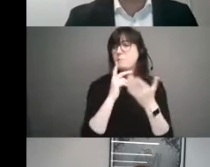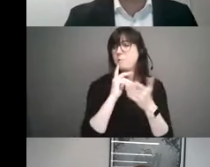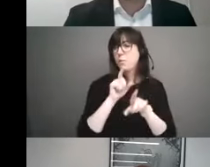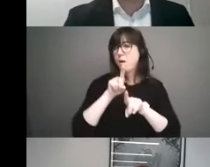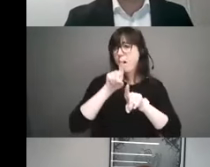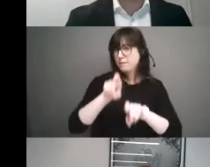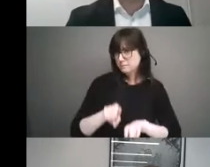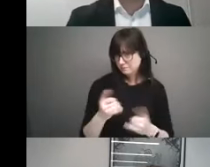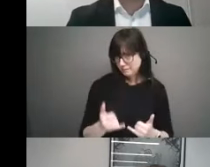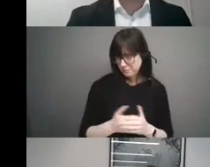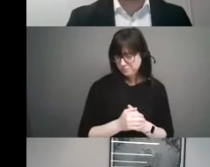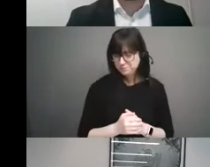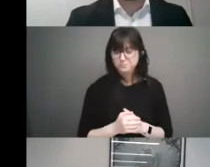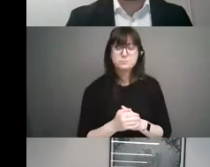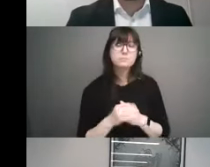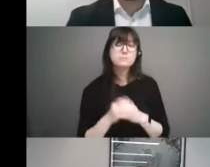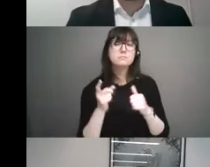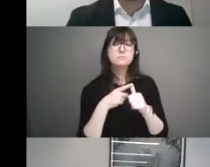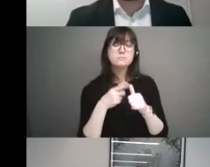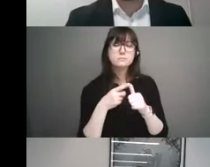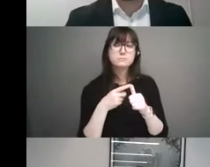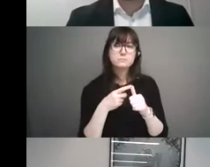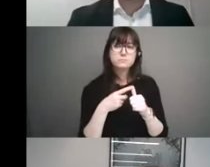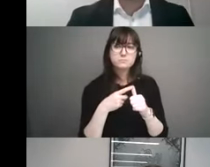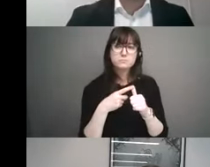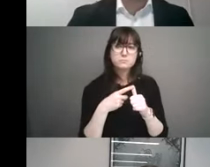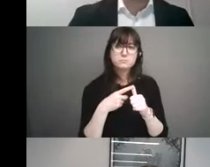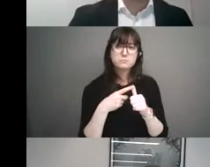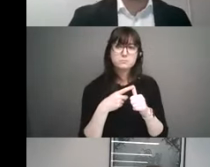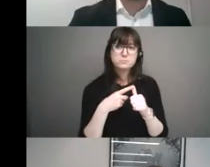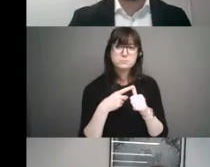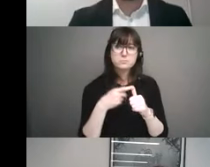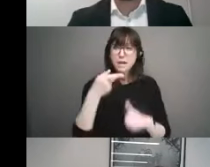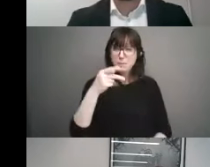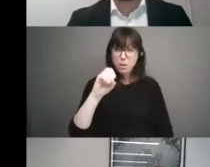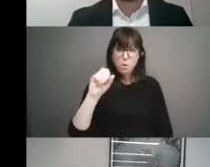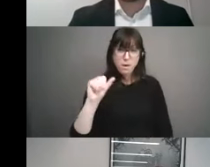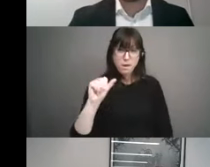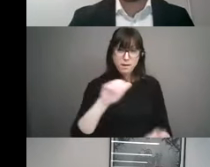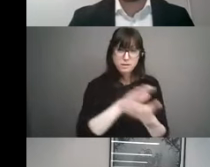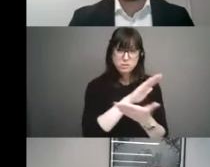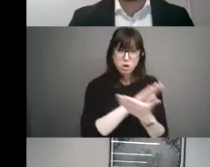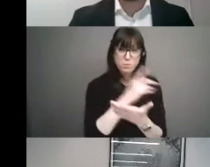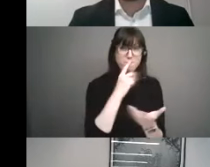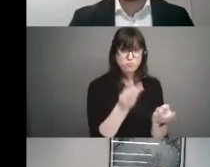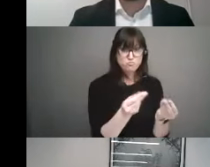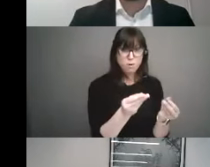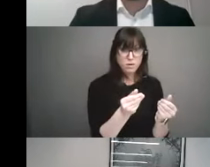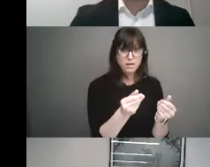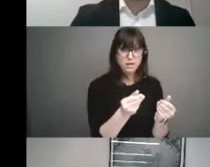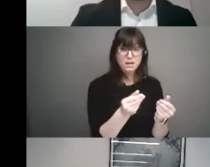up. The first one was, could the POA document for property be left with the